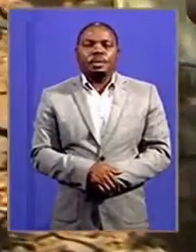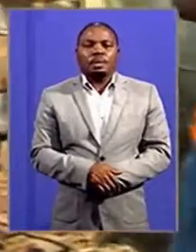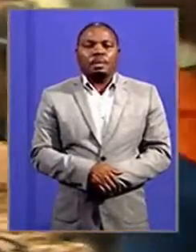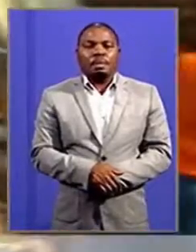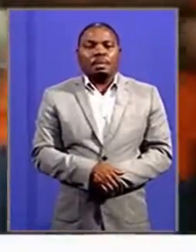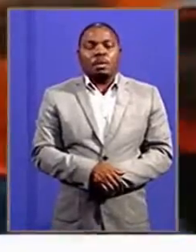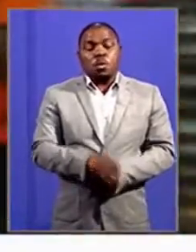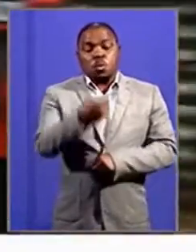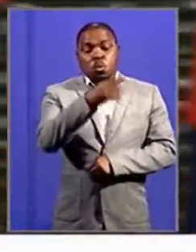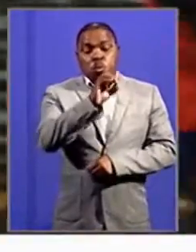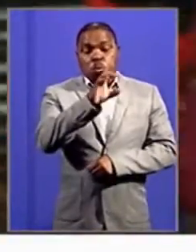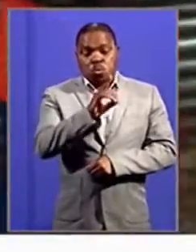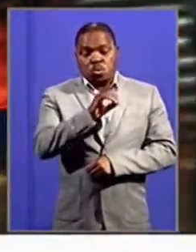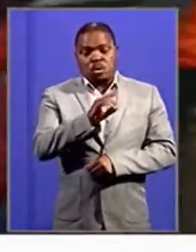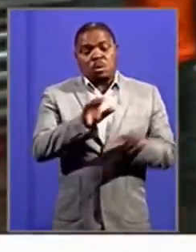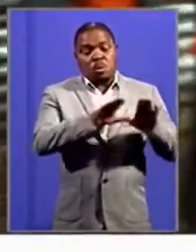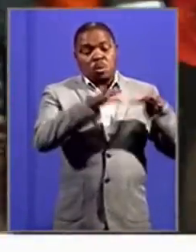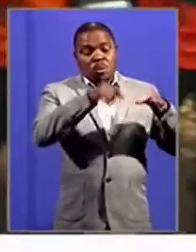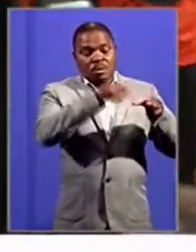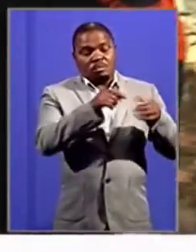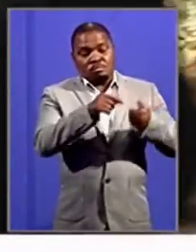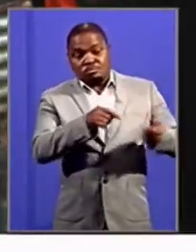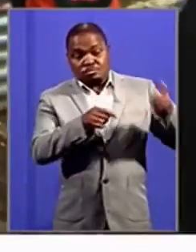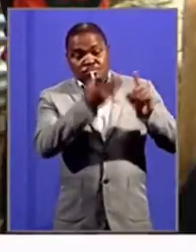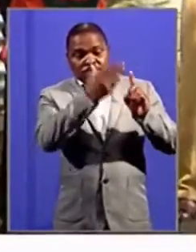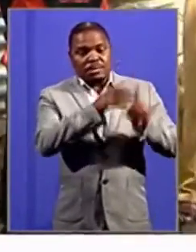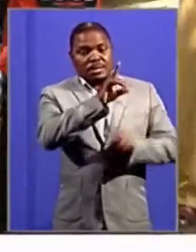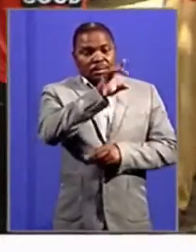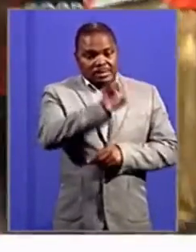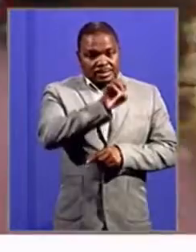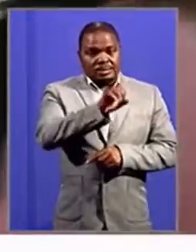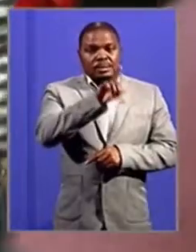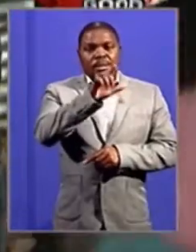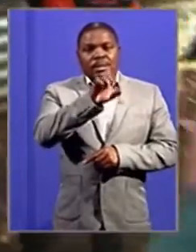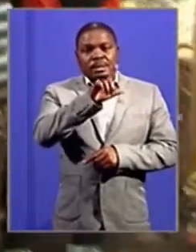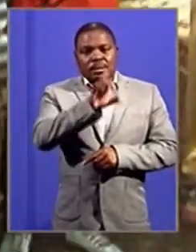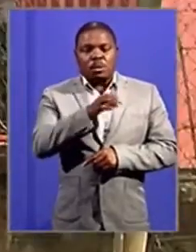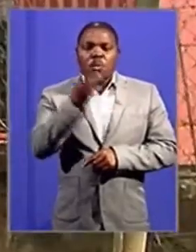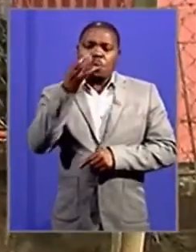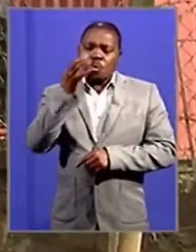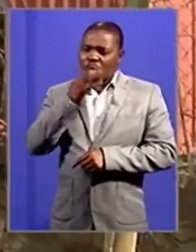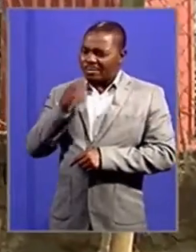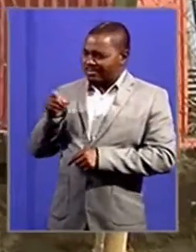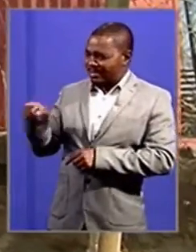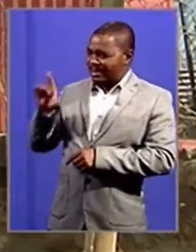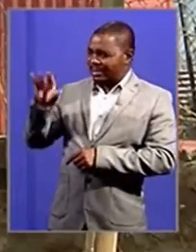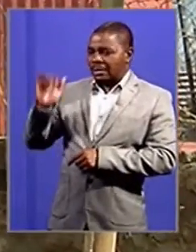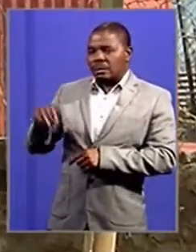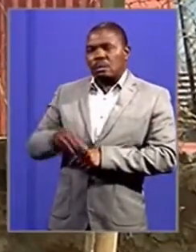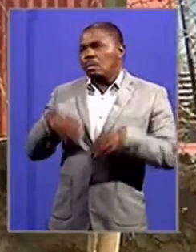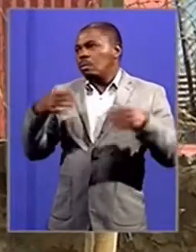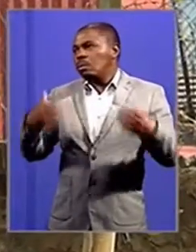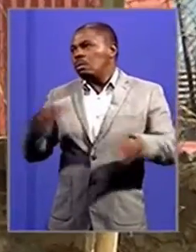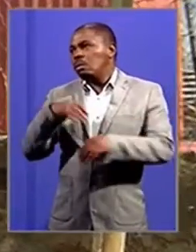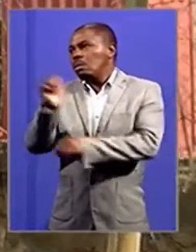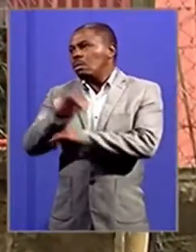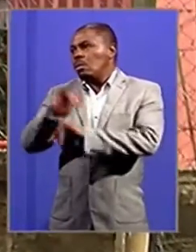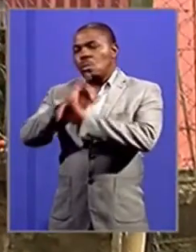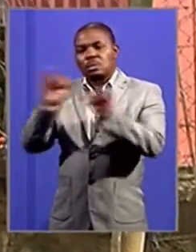Moeapele wa Good Party Patricia de Lille o re mokgatlo wa DA o lahlegetswe ke moya wa botho. Mola ka go le lengwe o lebeletse ka